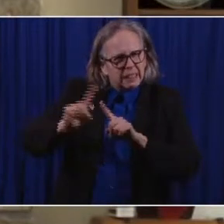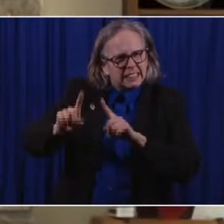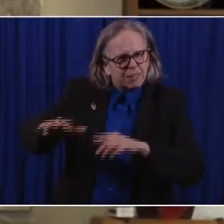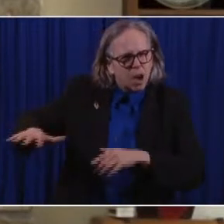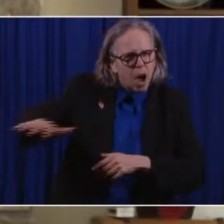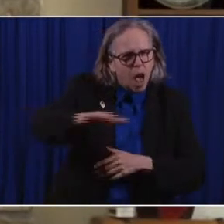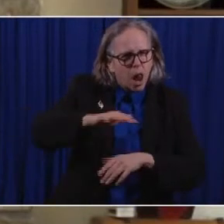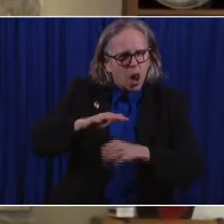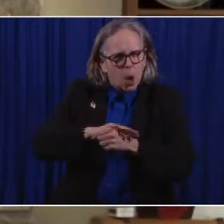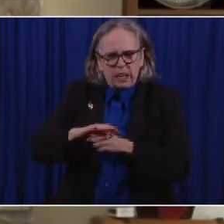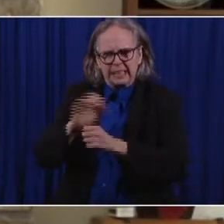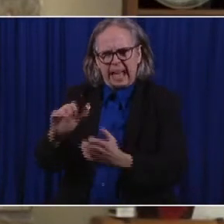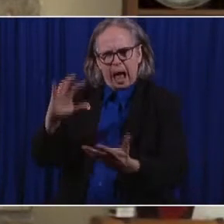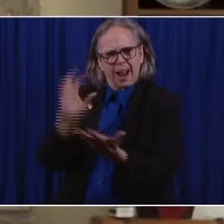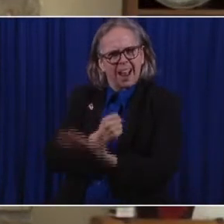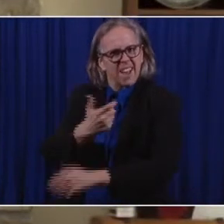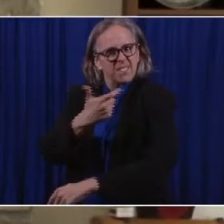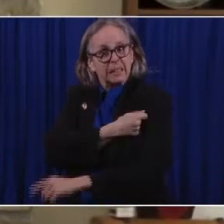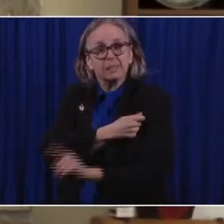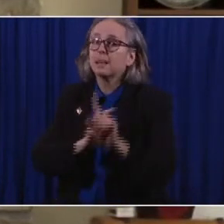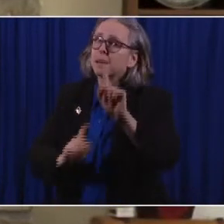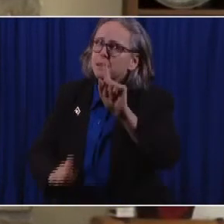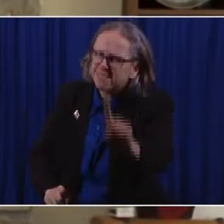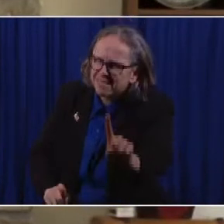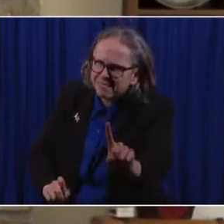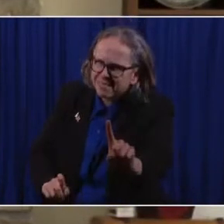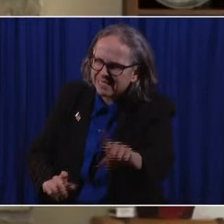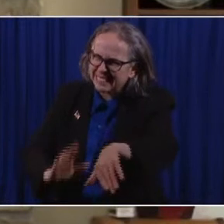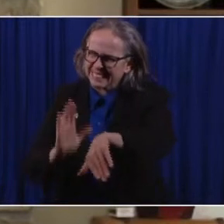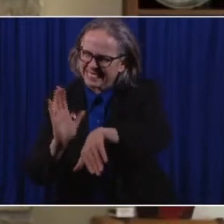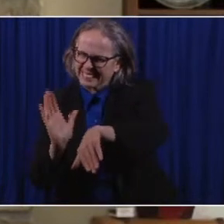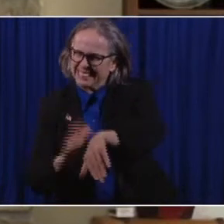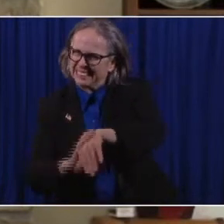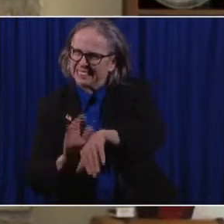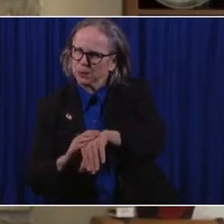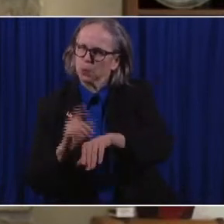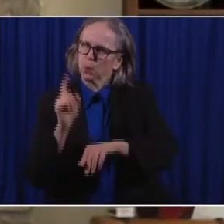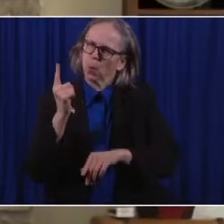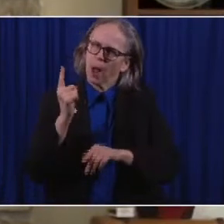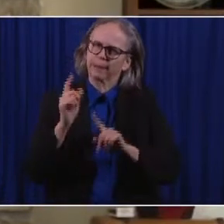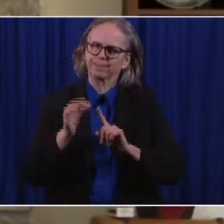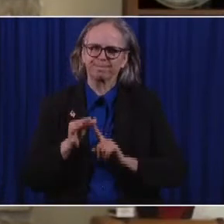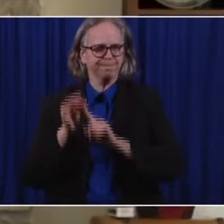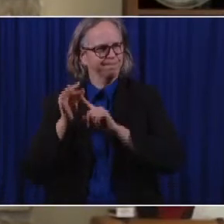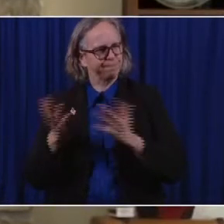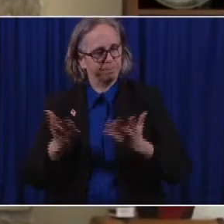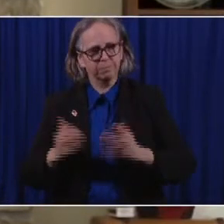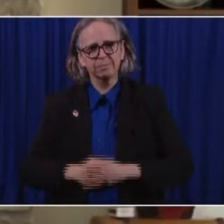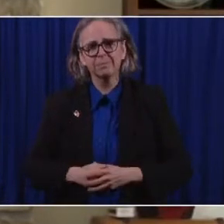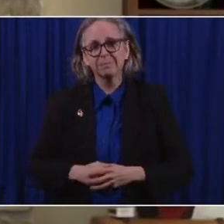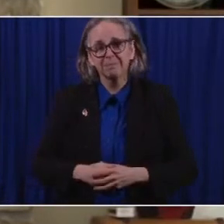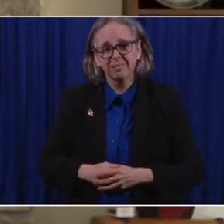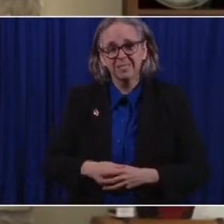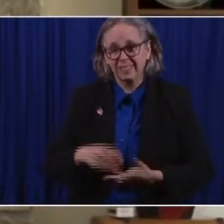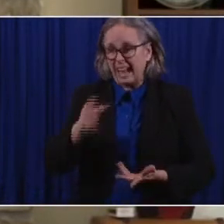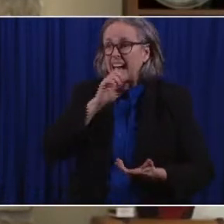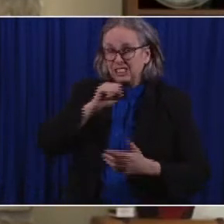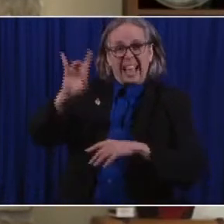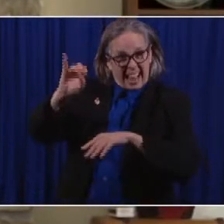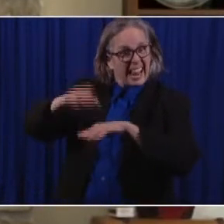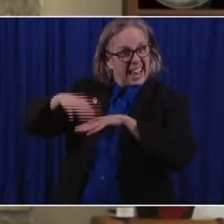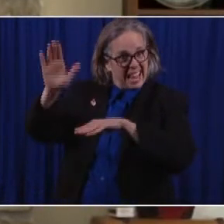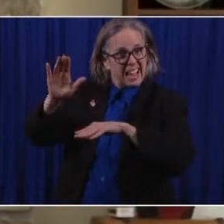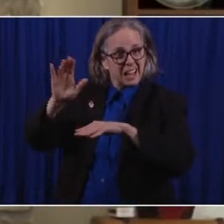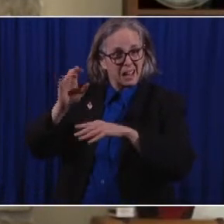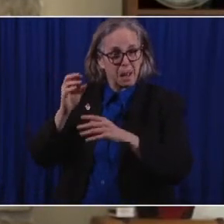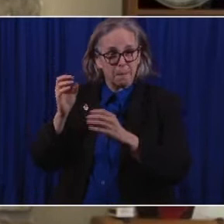and we've talked about this before, but not everyone 80 years of age is going to be able to get a shot next week. The numbers just don't work.